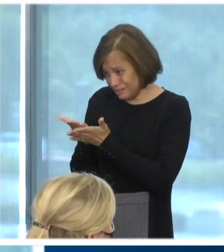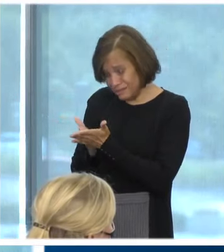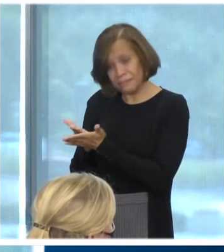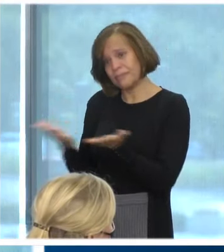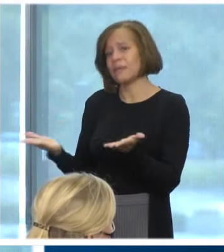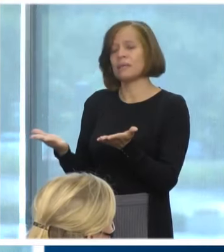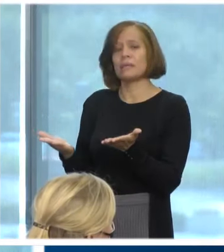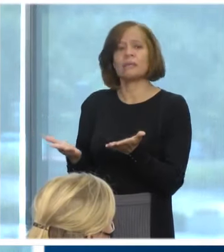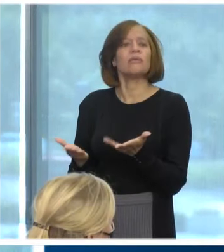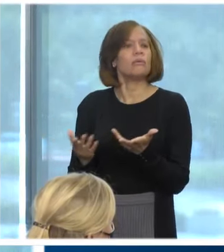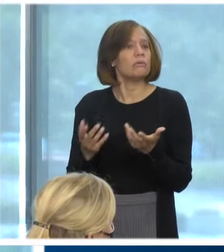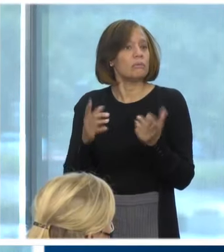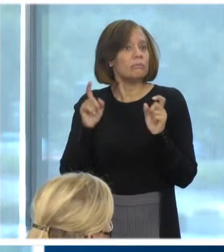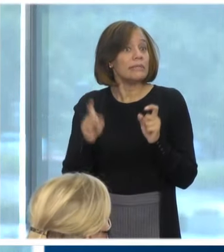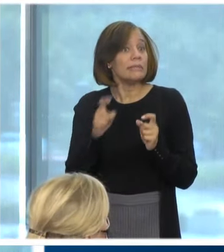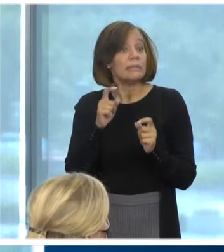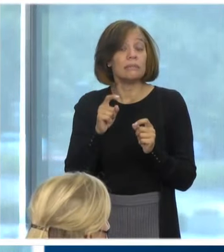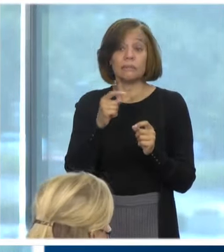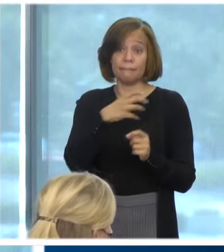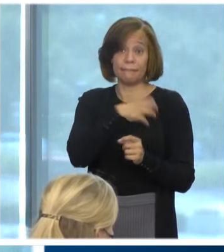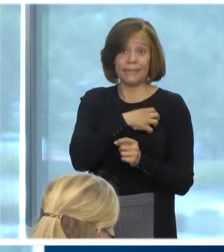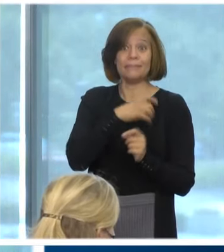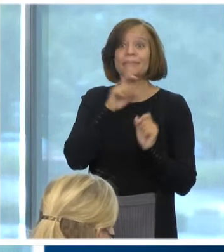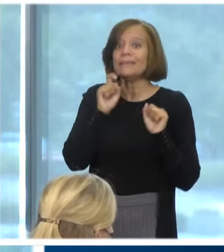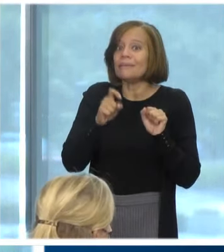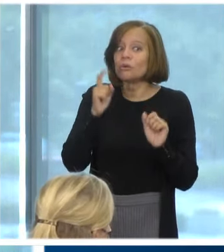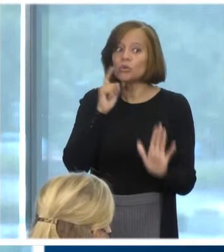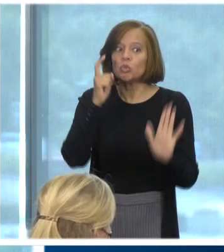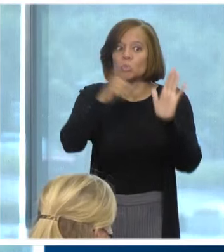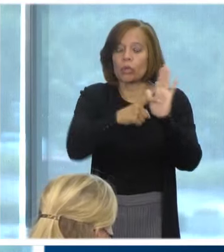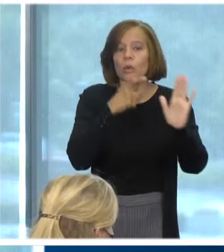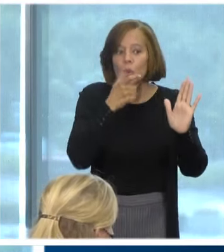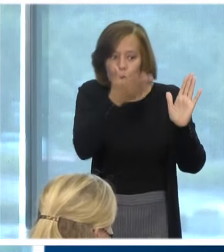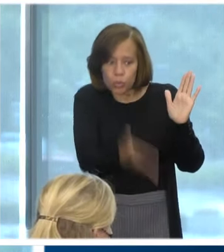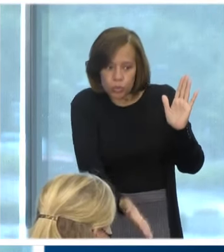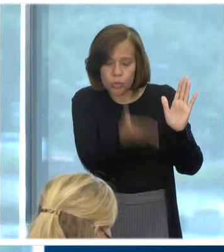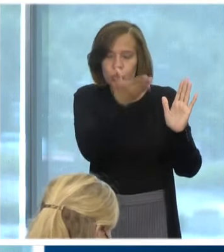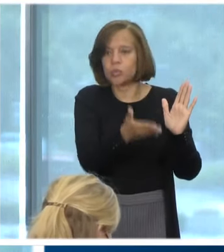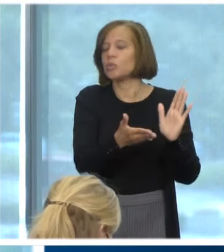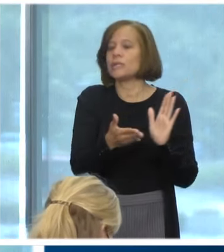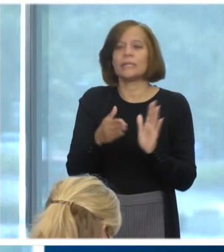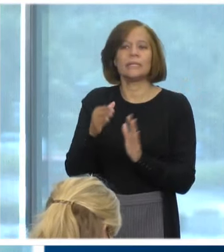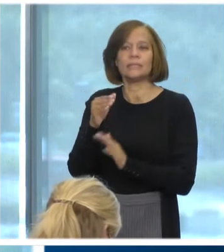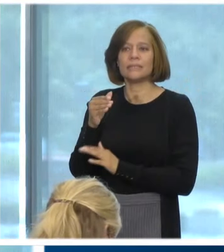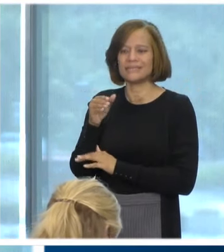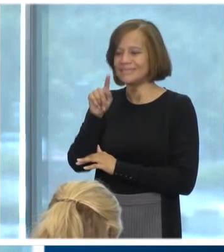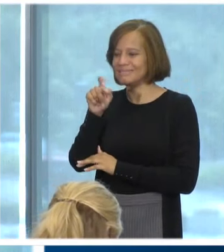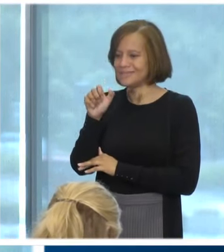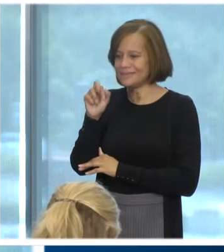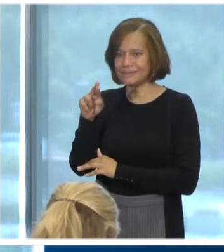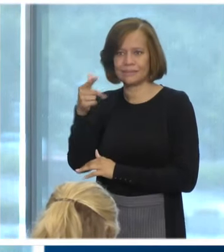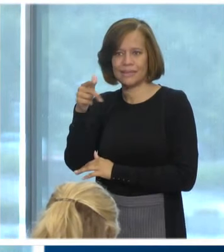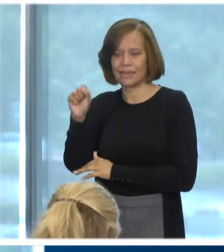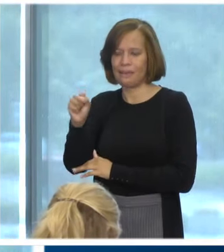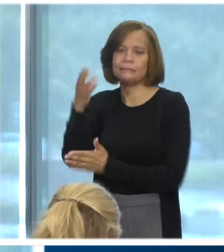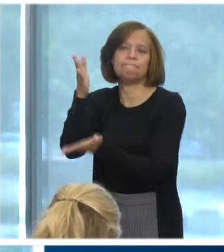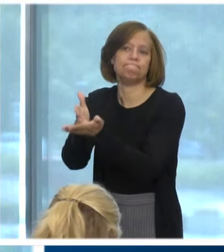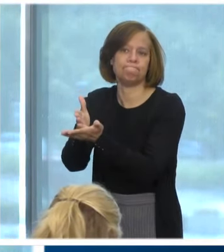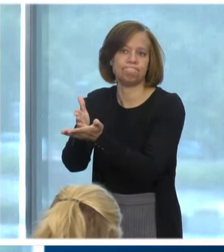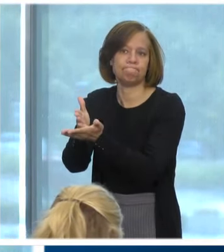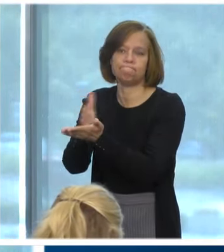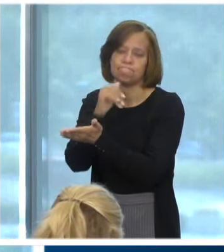for officers to be identified and banning the use of tear gas to disperse crowds. He worked with officers to find ways